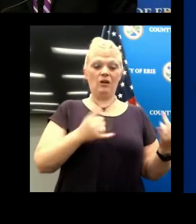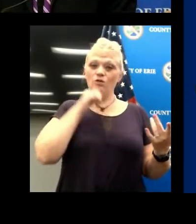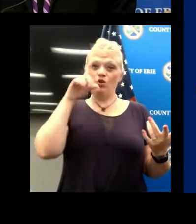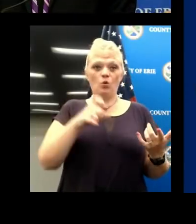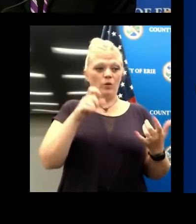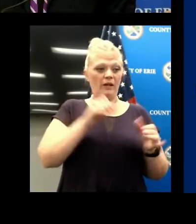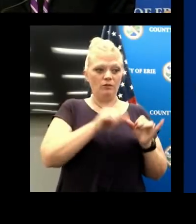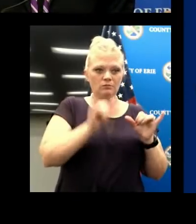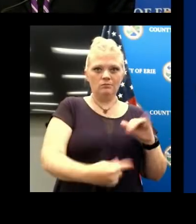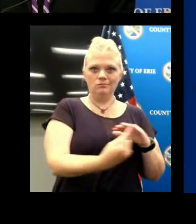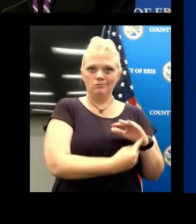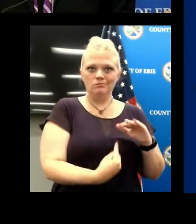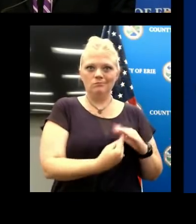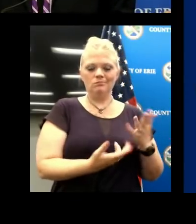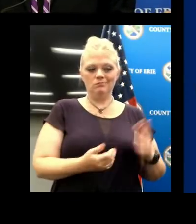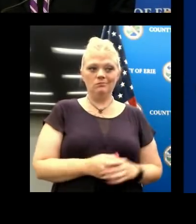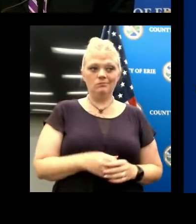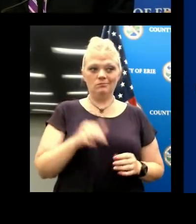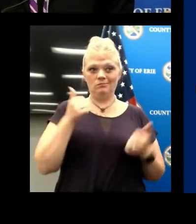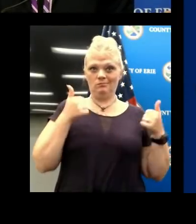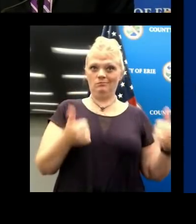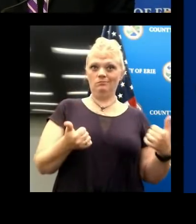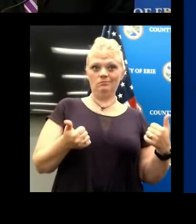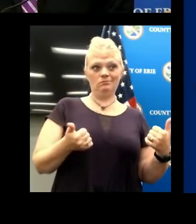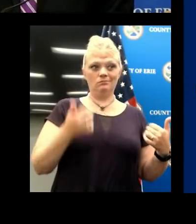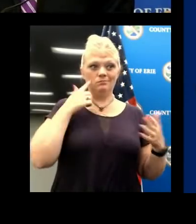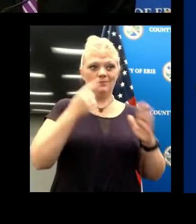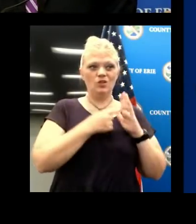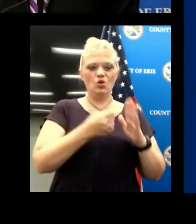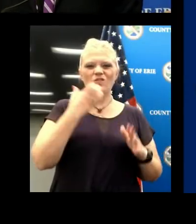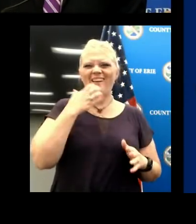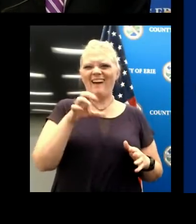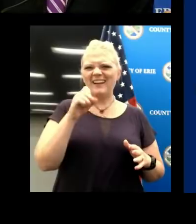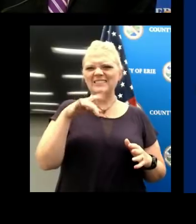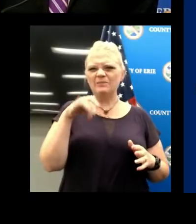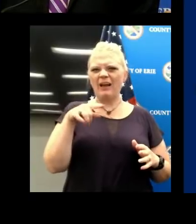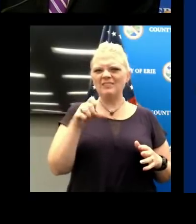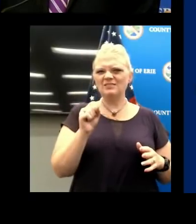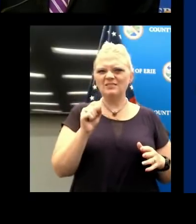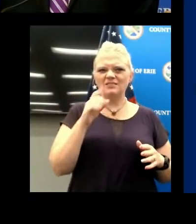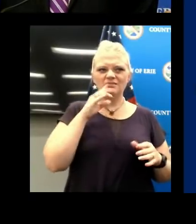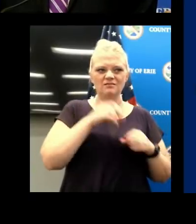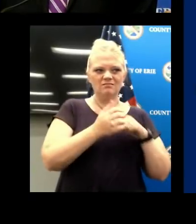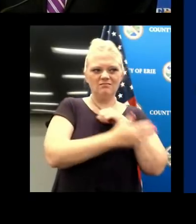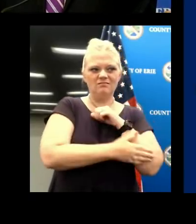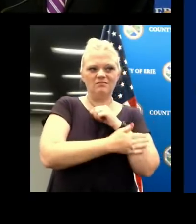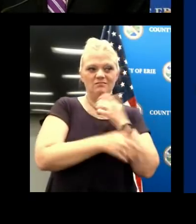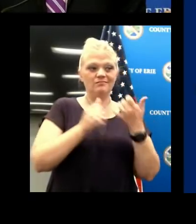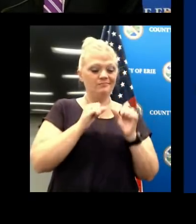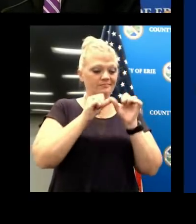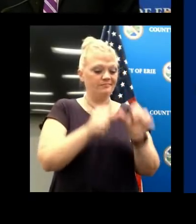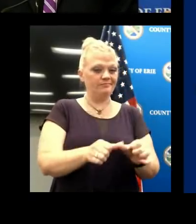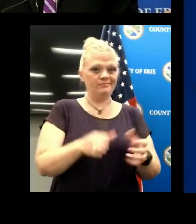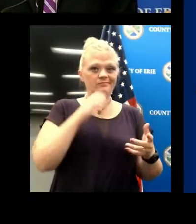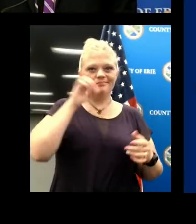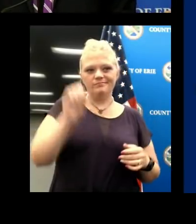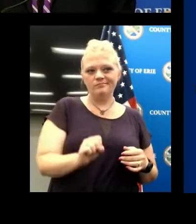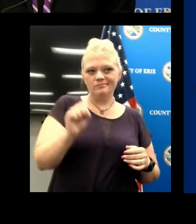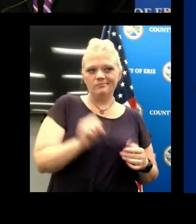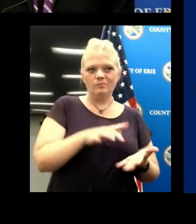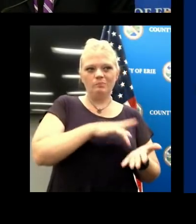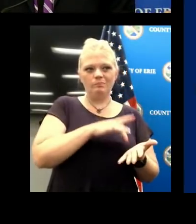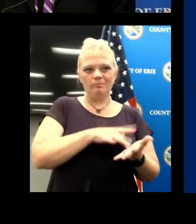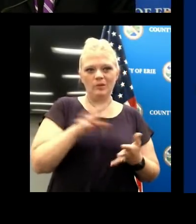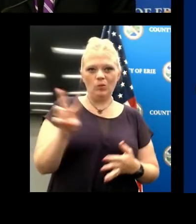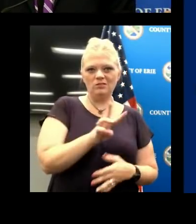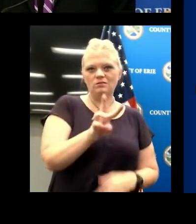have to quarantine. So that's good. It also shows where the hotspots are in the country, and it's continued. The hotspots are in the South, the Midwest,